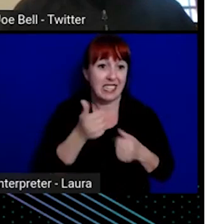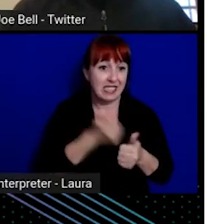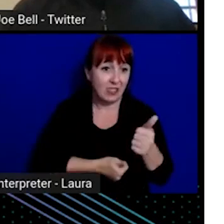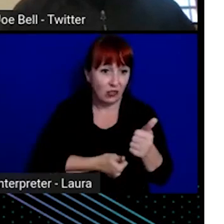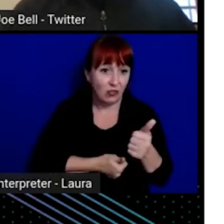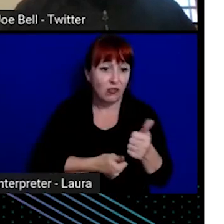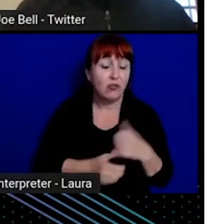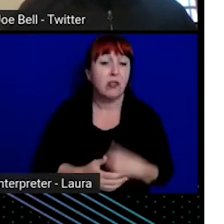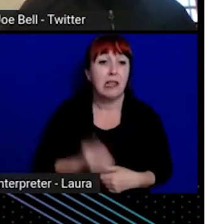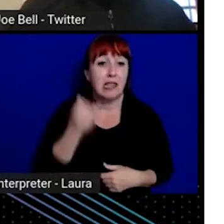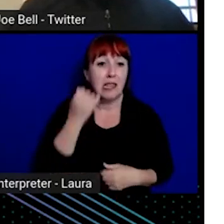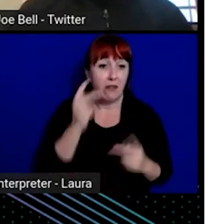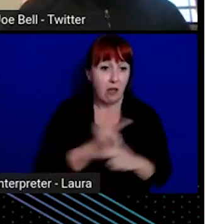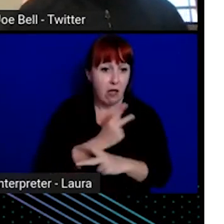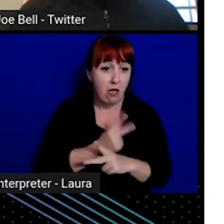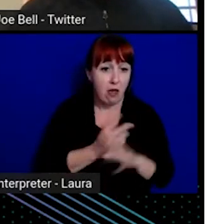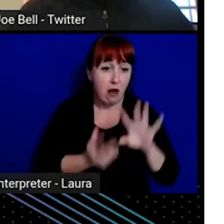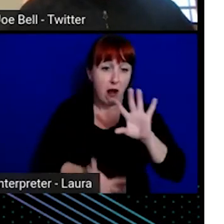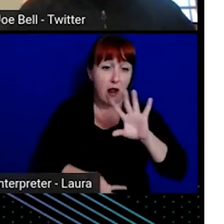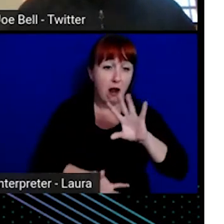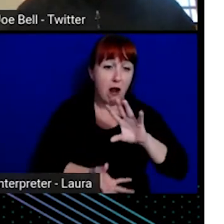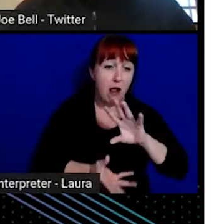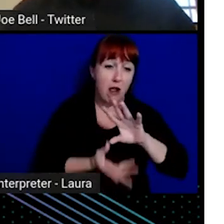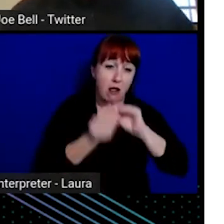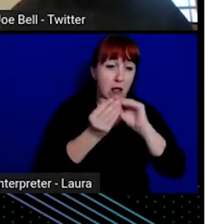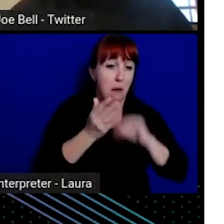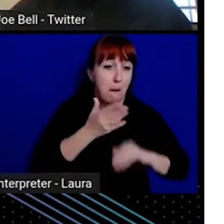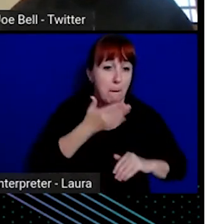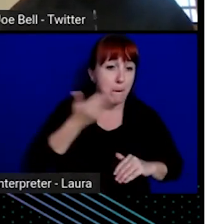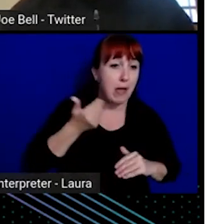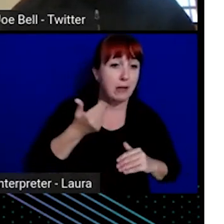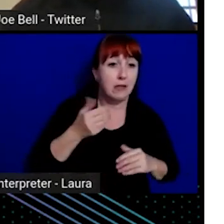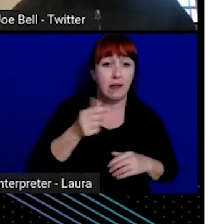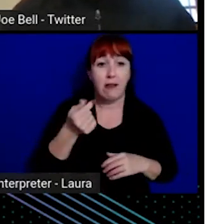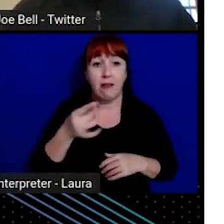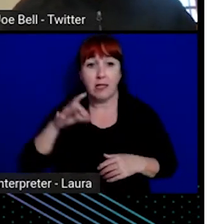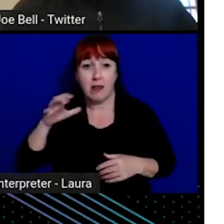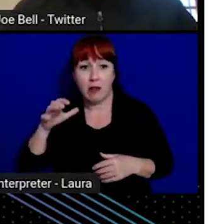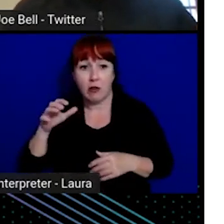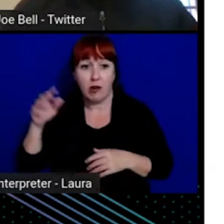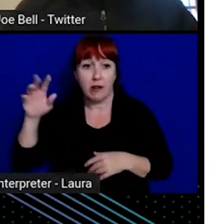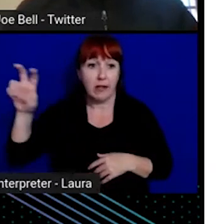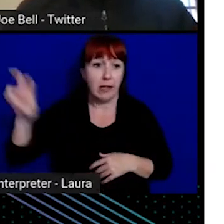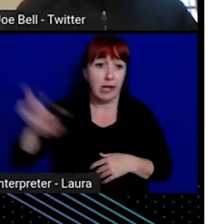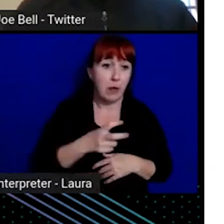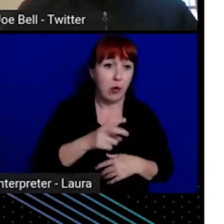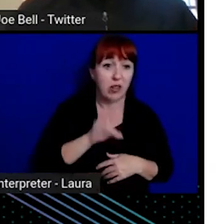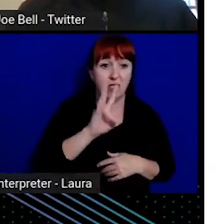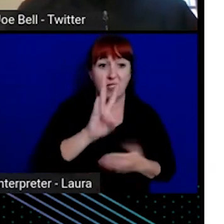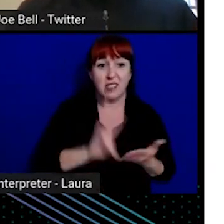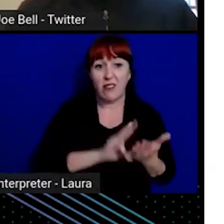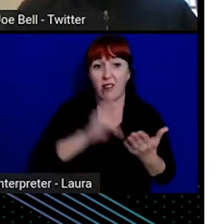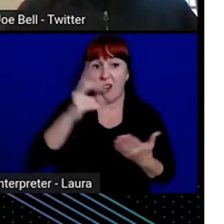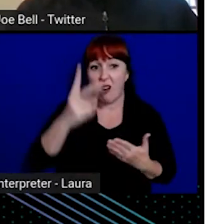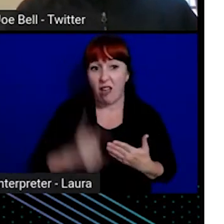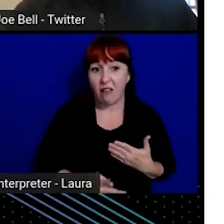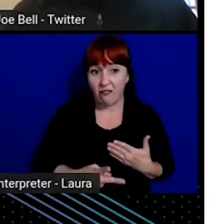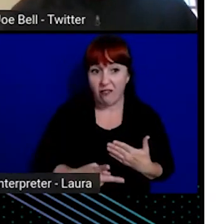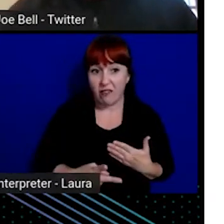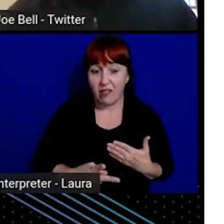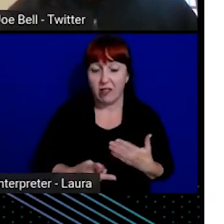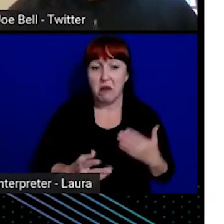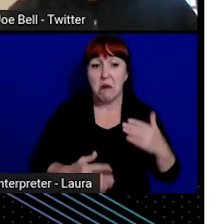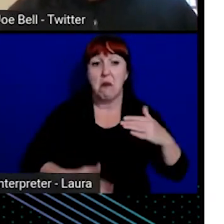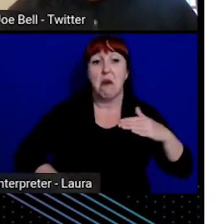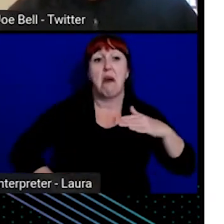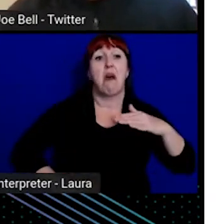do the math, the best case scenario for 1,800 imports take about 7.5 hours, and the worst case take about,